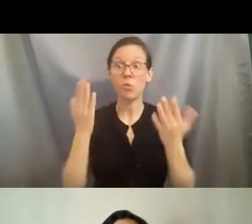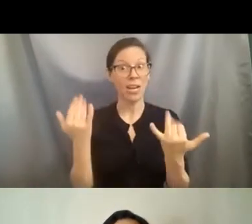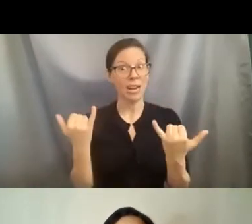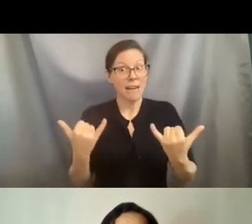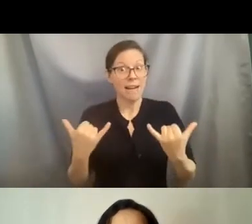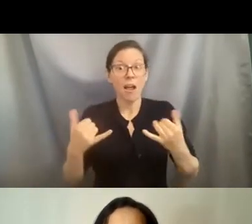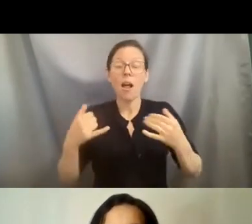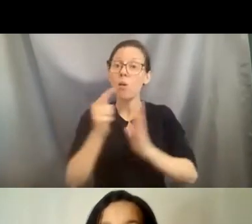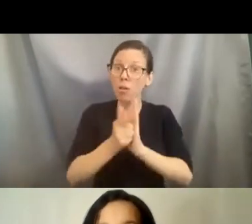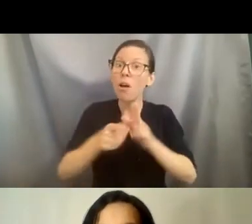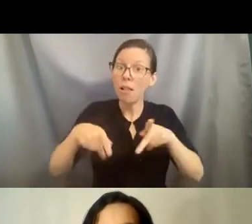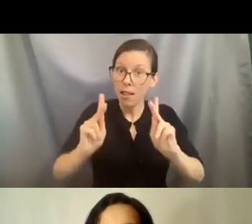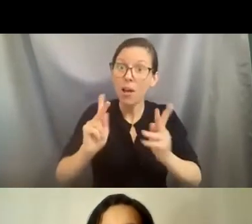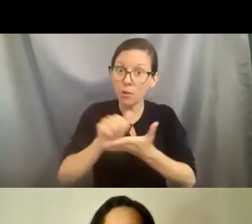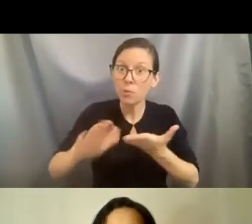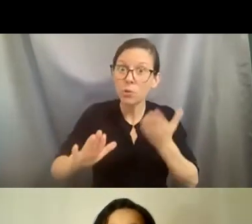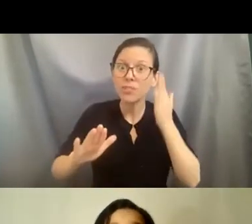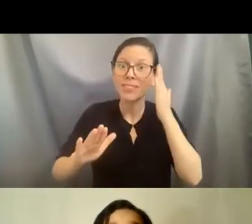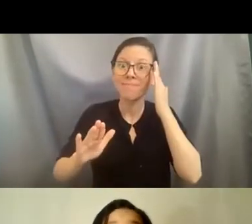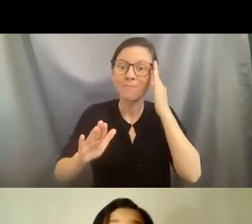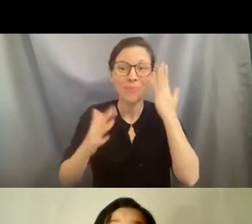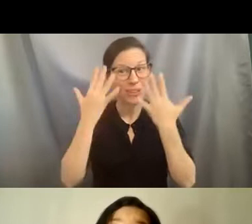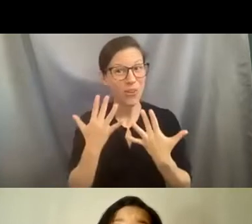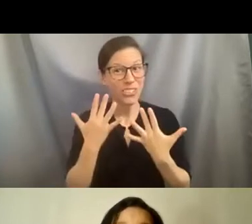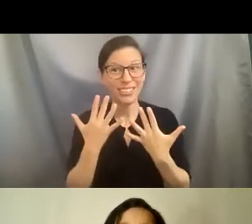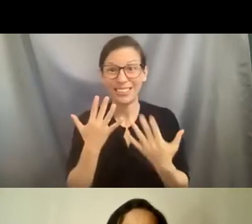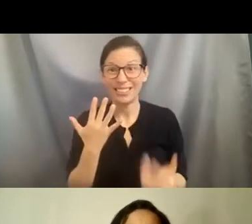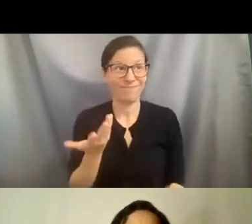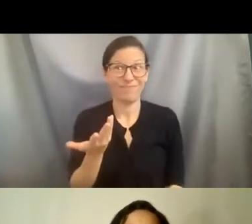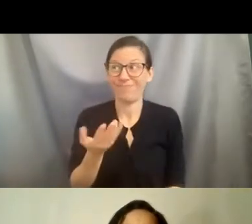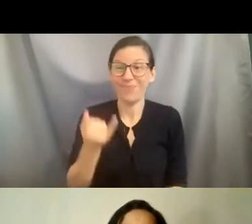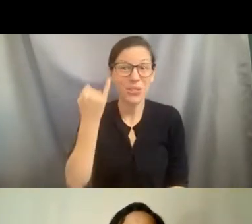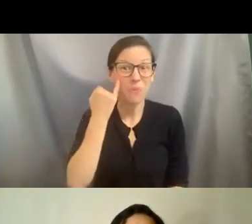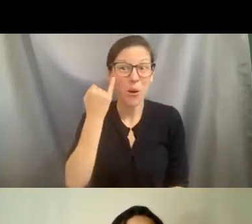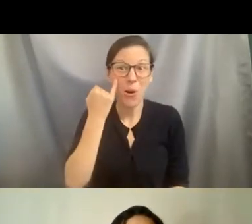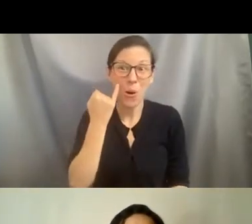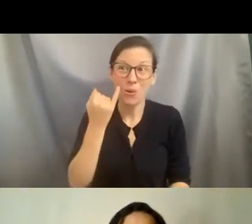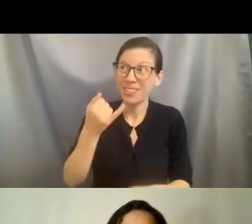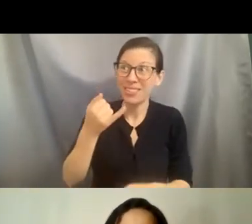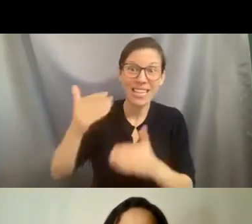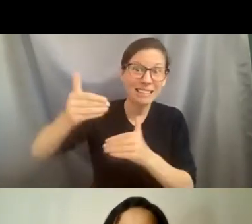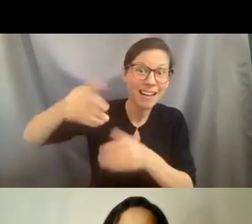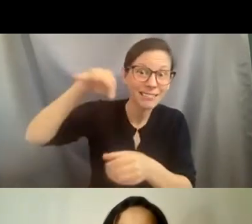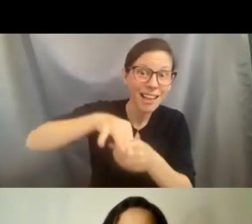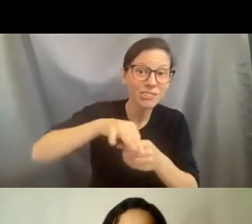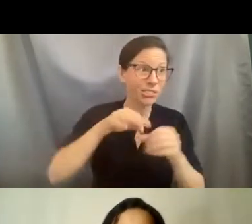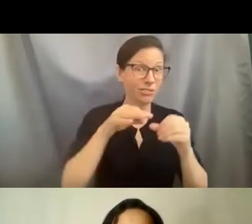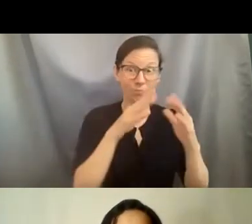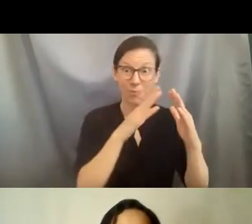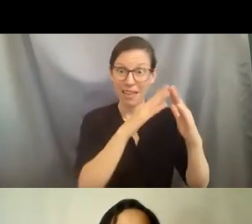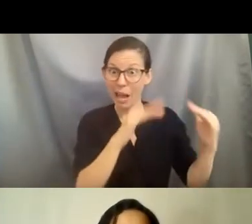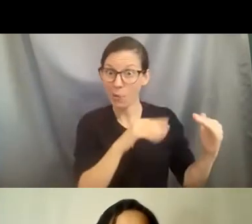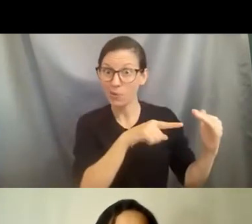Virginia, you know, we are unfortunately probably one election away. And it's scary to think about if the House isn't running again this year,